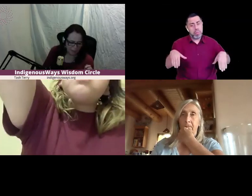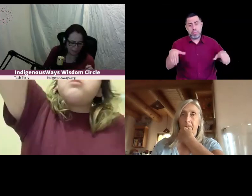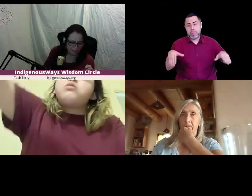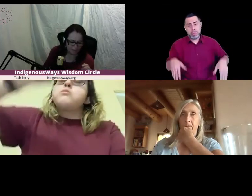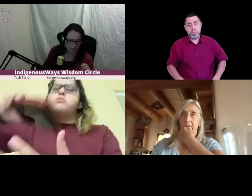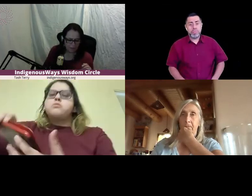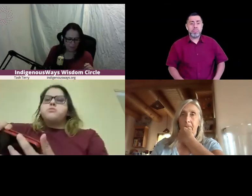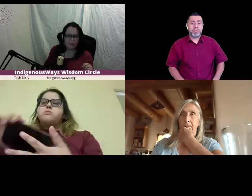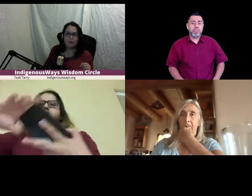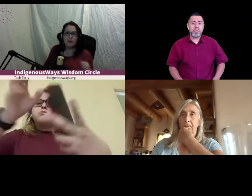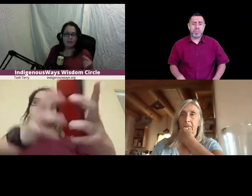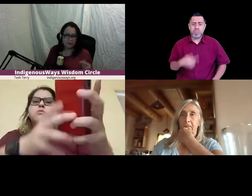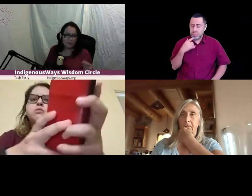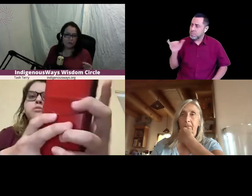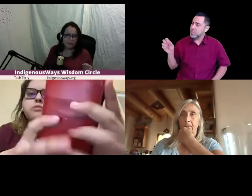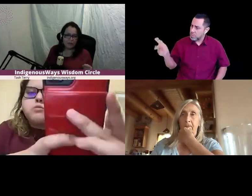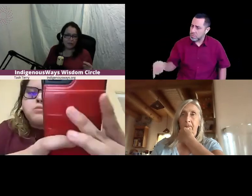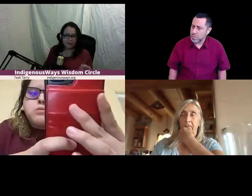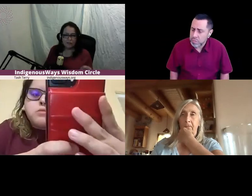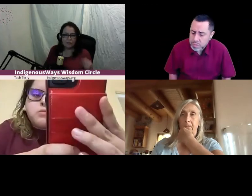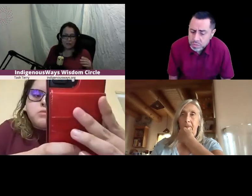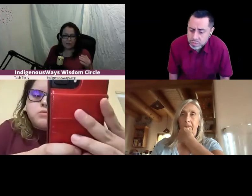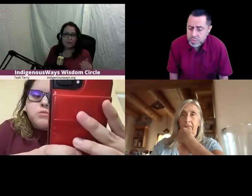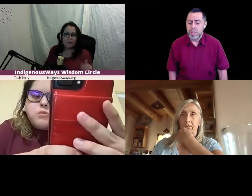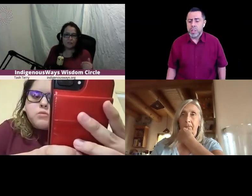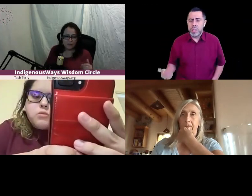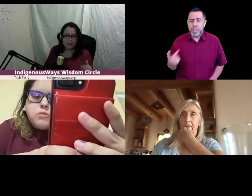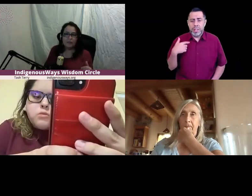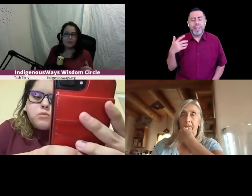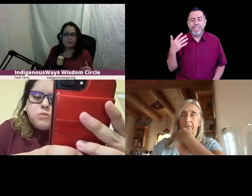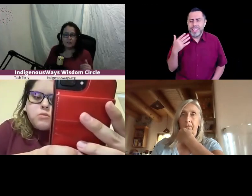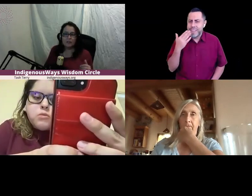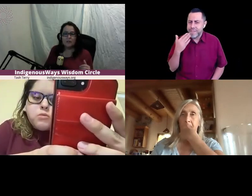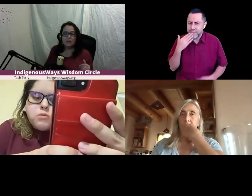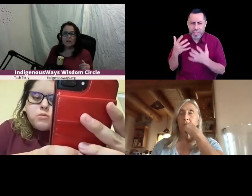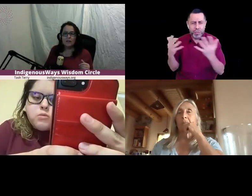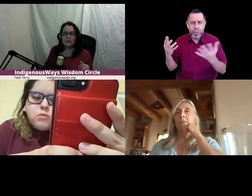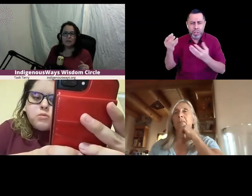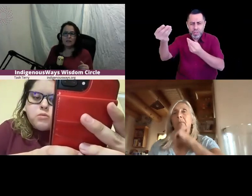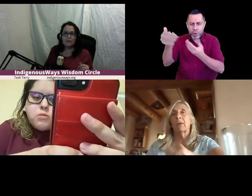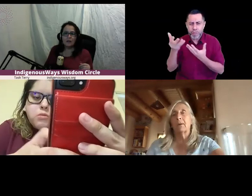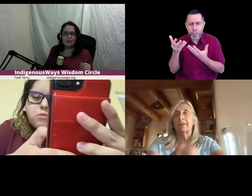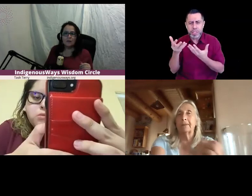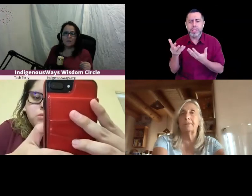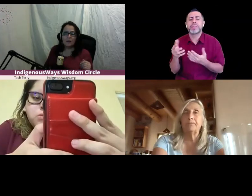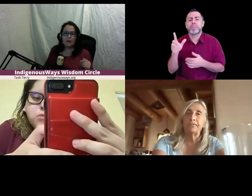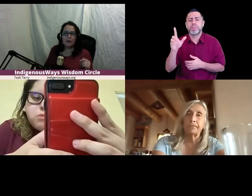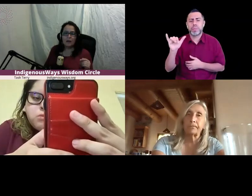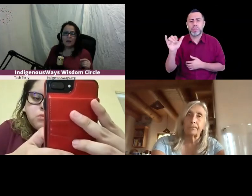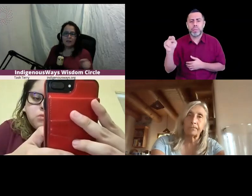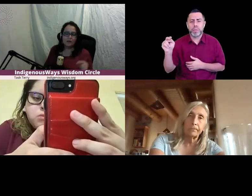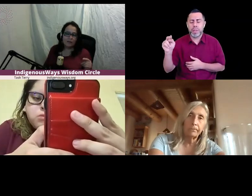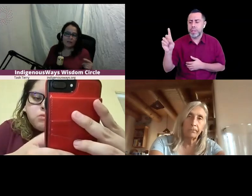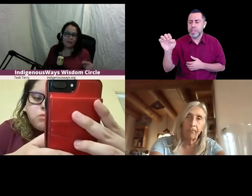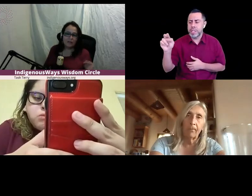Okay, and I know that I asked you, thank you very much for that information. Lynn Dean,